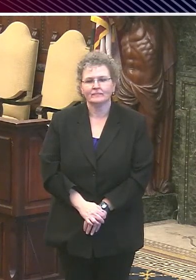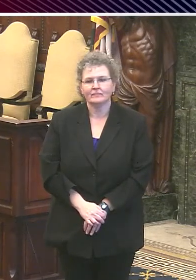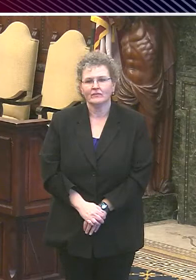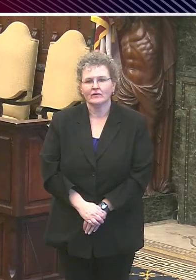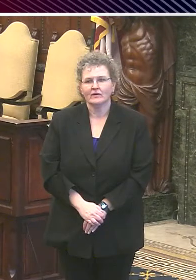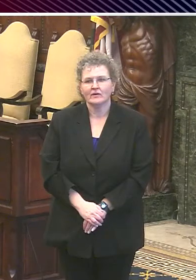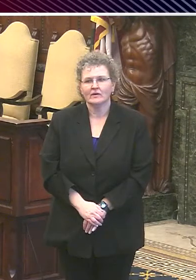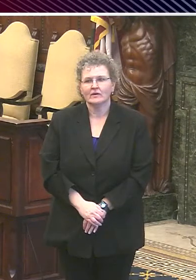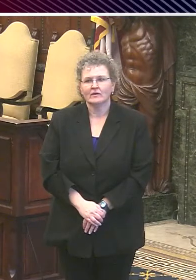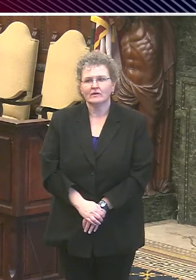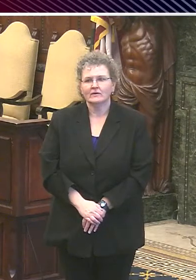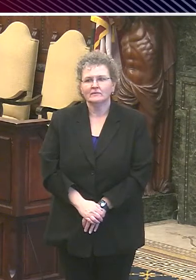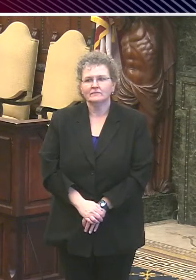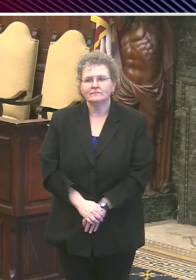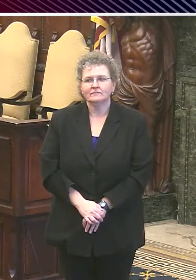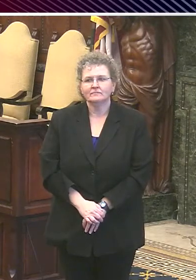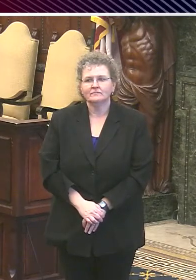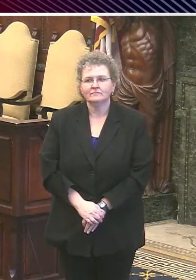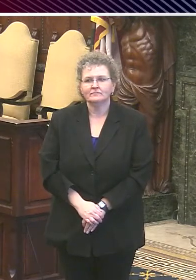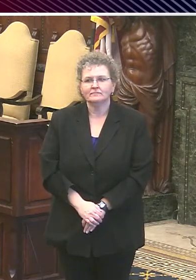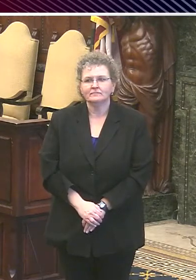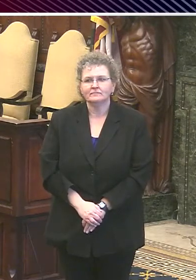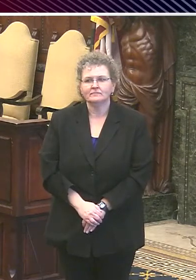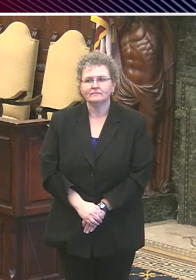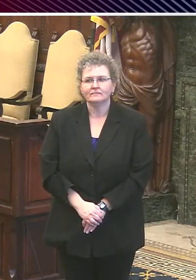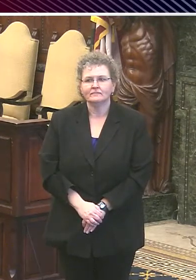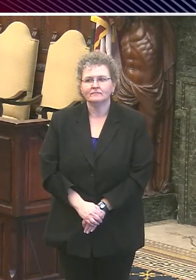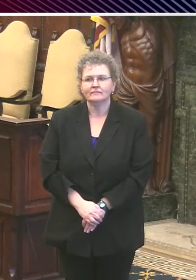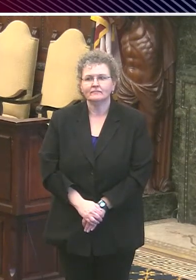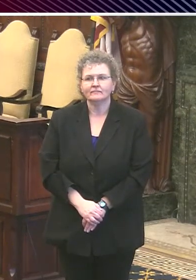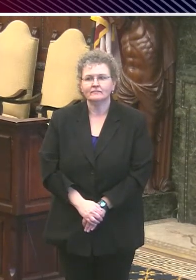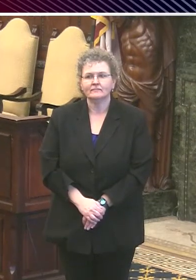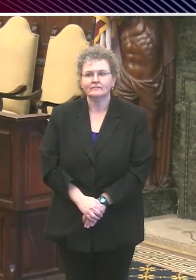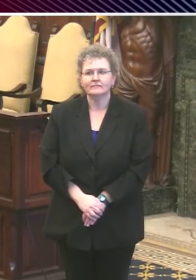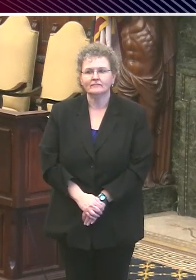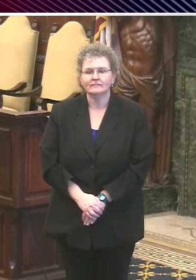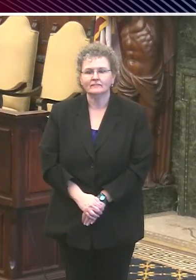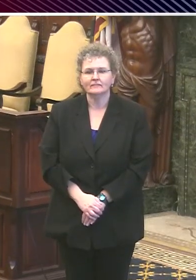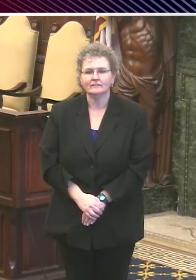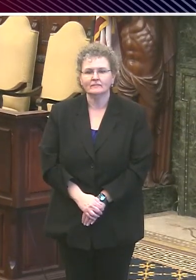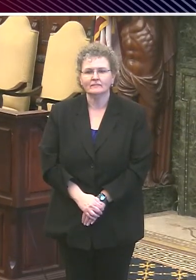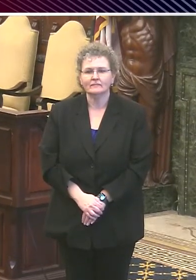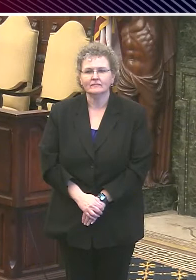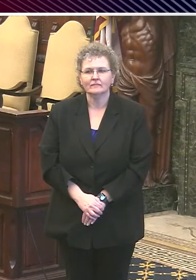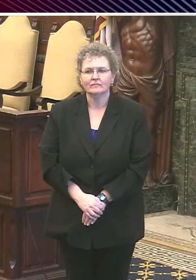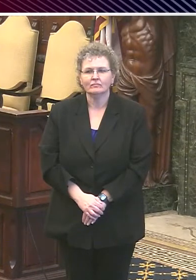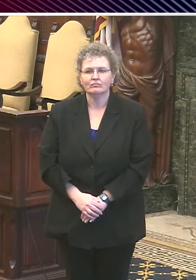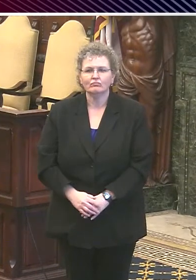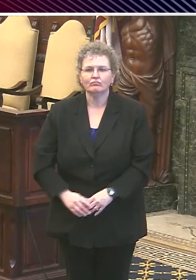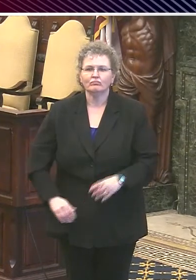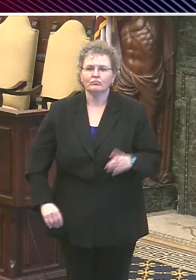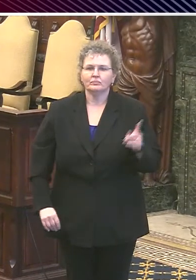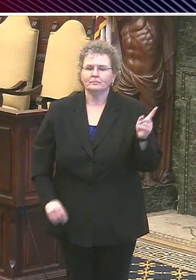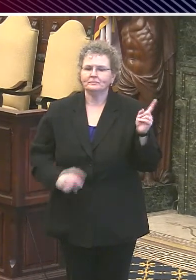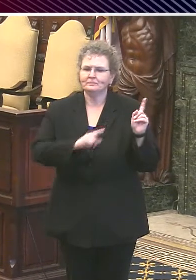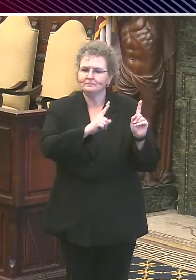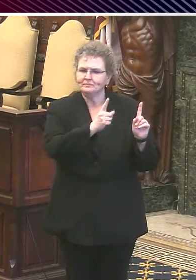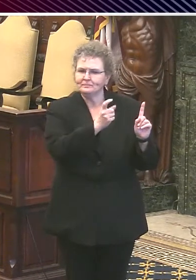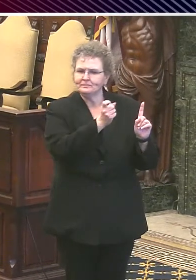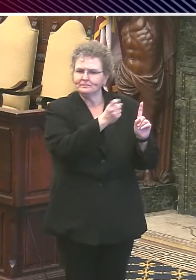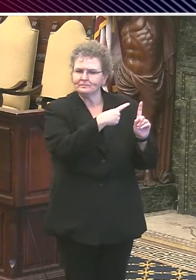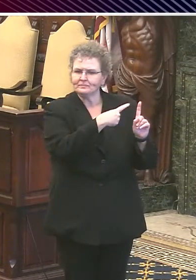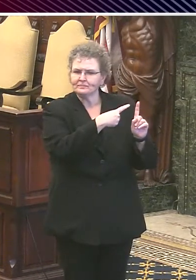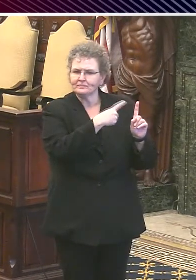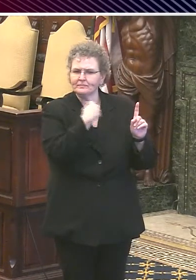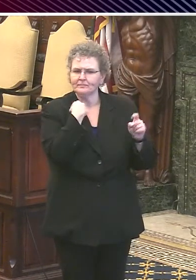estatus y cuentan actualmente con personas bilingües que ayuden de inmediato con el tema de la vacuna? Esta pregunta es para el alcalde